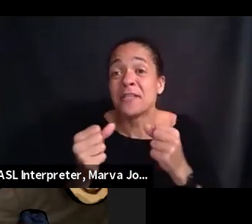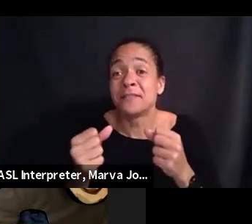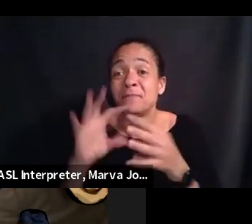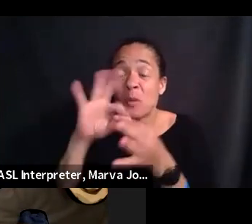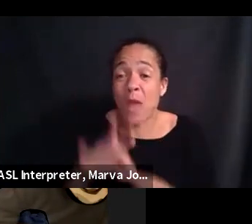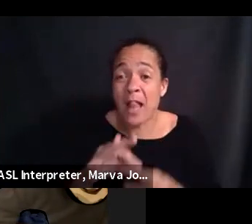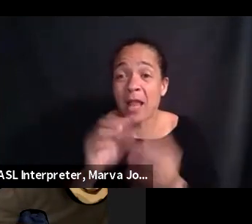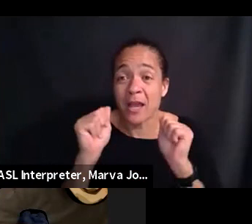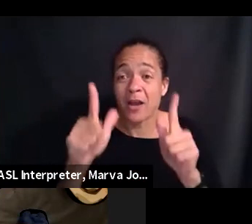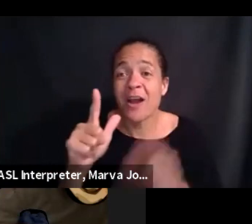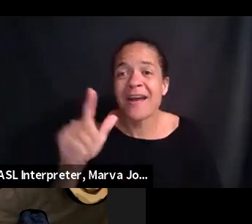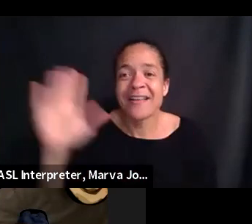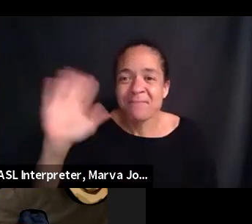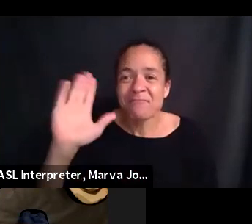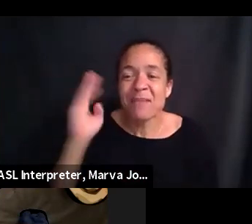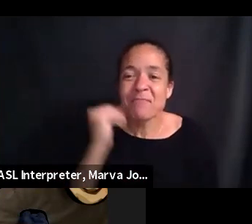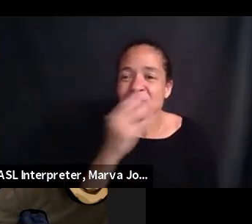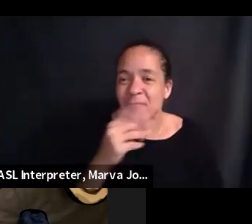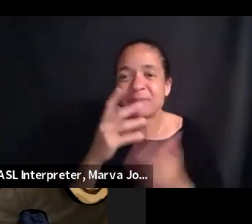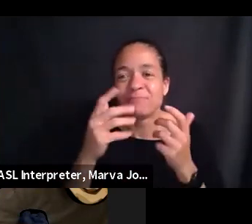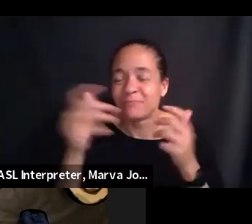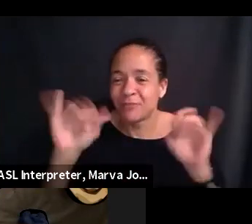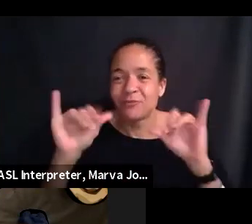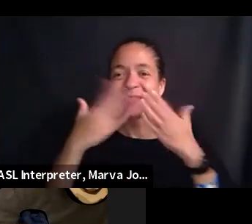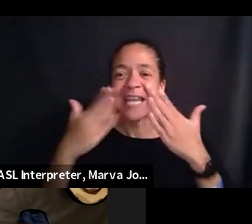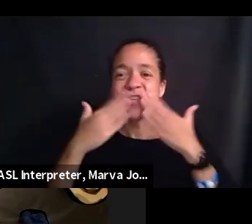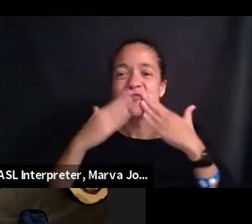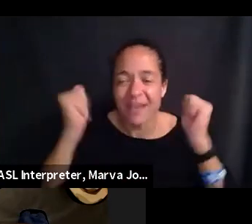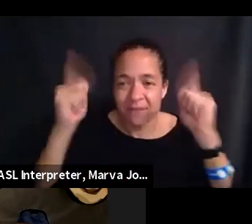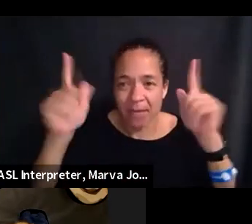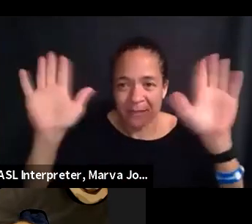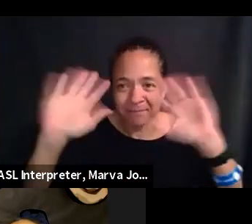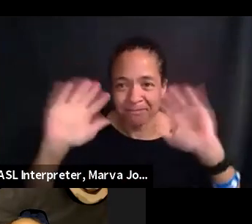Sarah, and Karma, and Marva as well. Thank you, everybody. Bye.